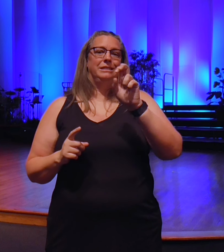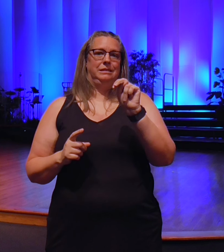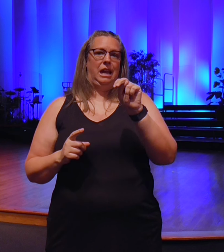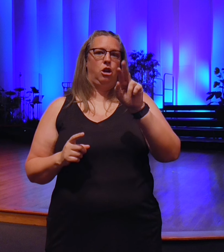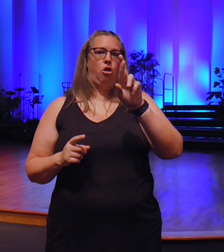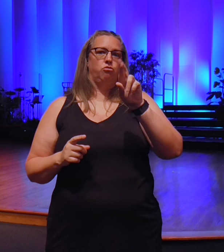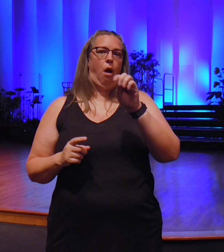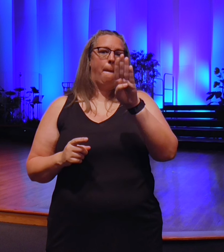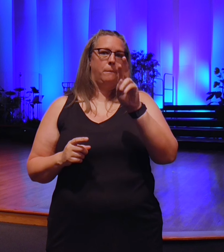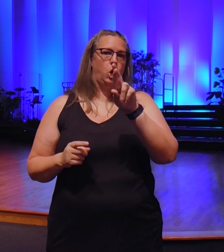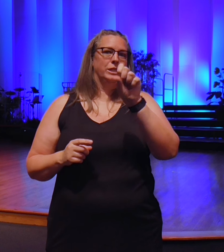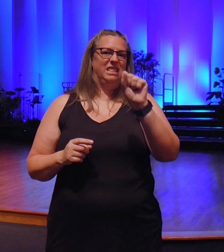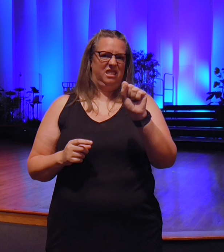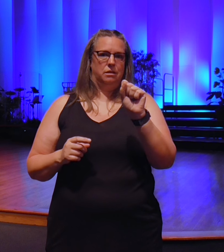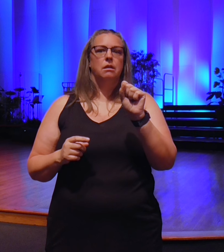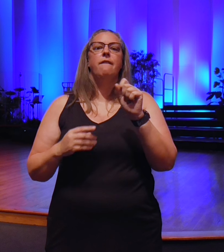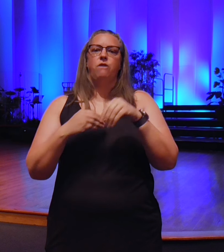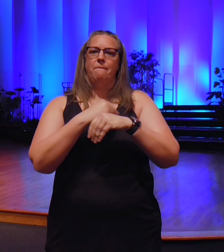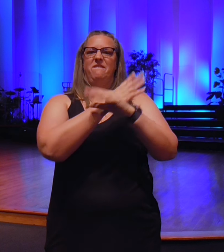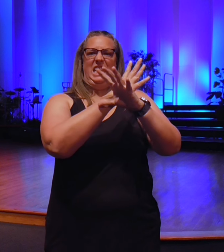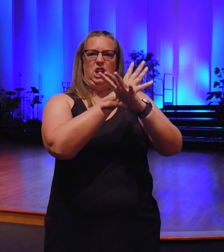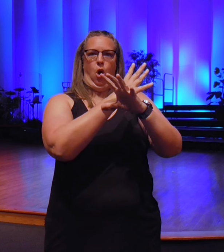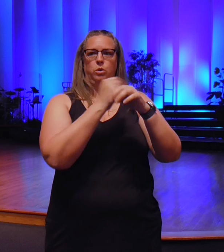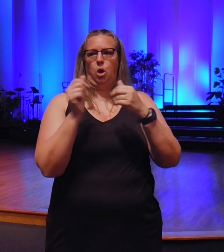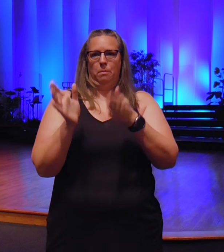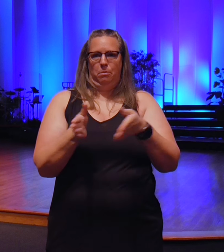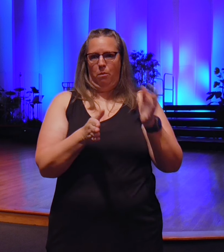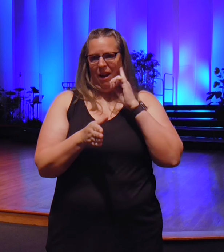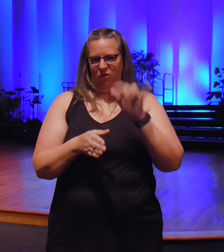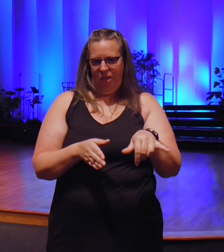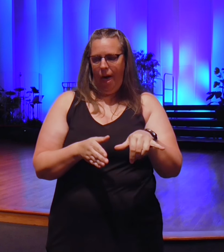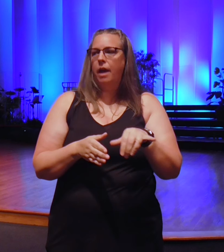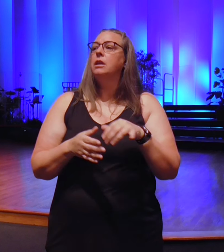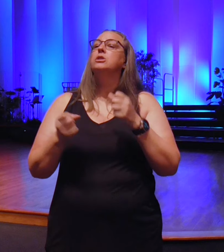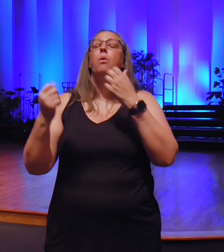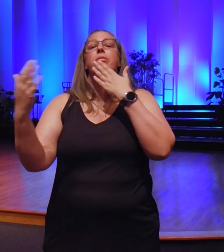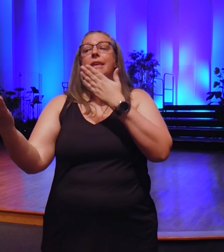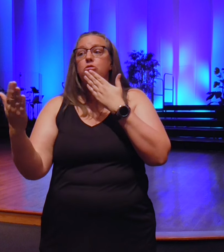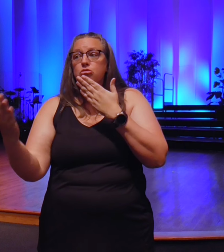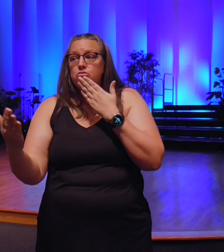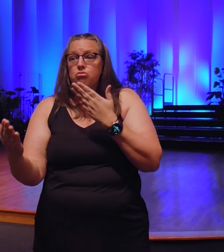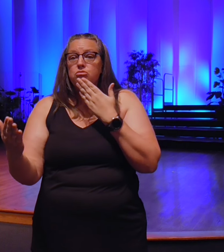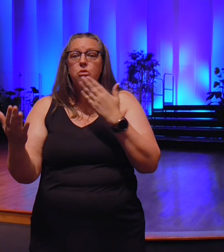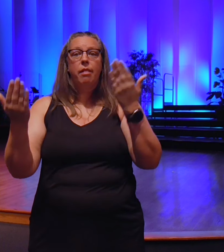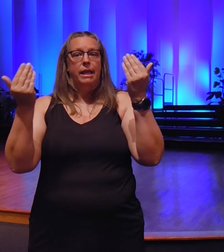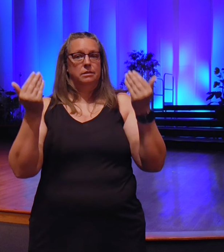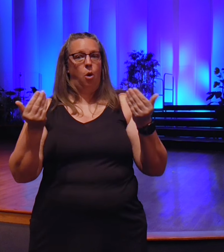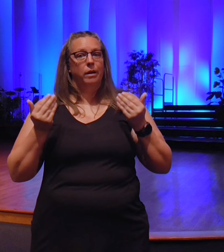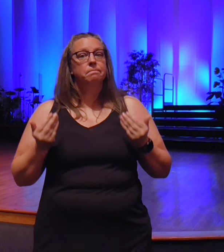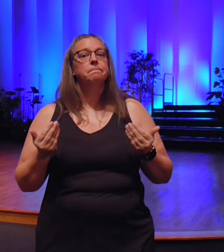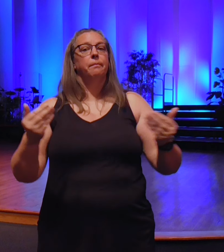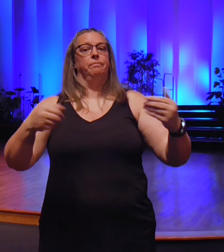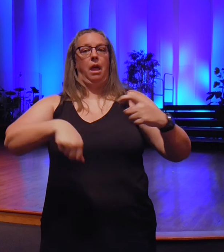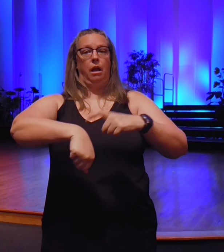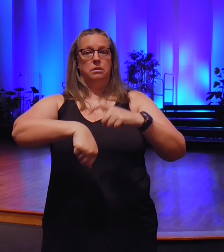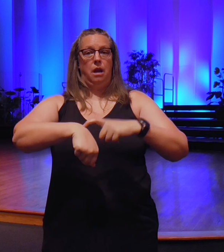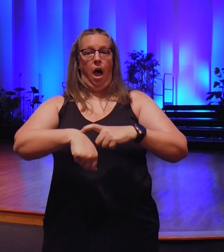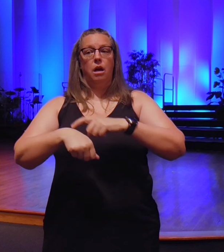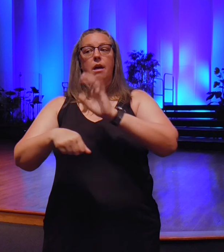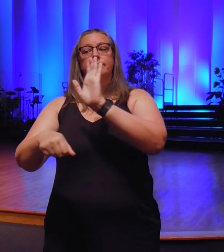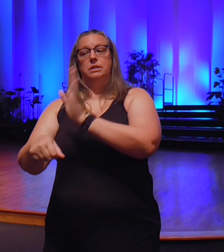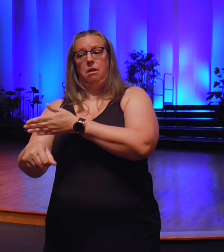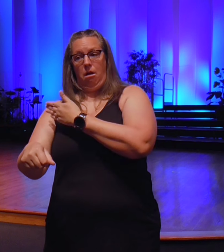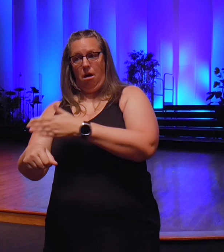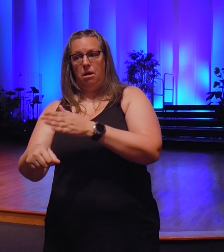video. So just be prepared for that. Thank you so much, Kristen. Thank you to all of our practitioners. So with that, let's move into our time of